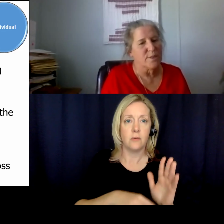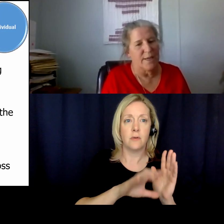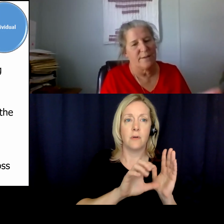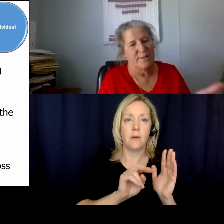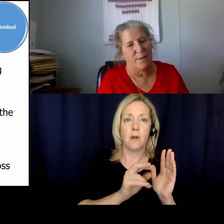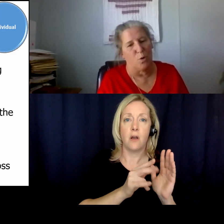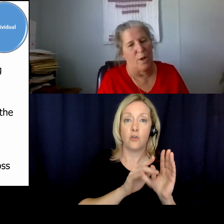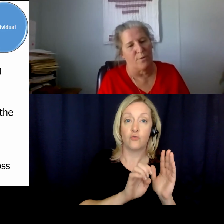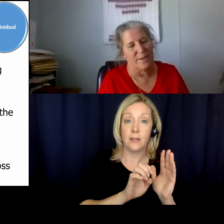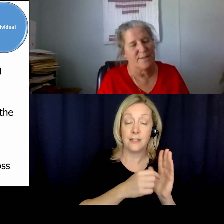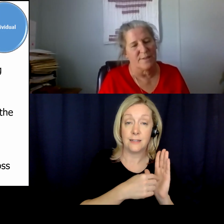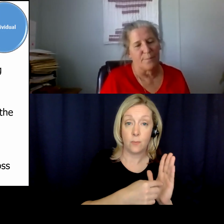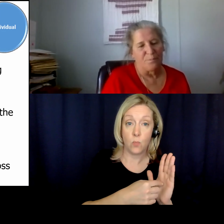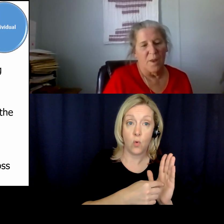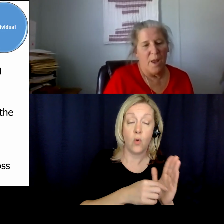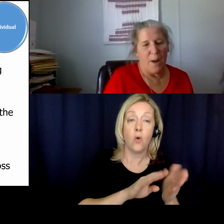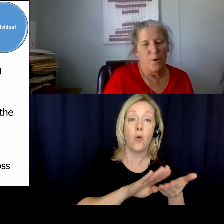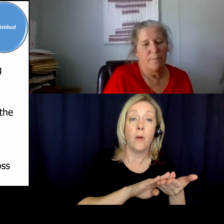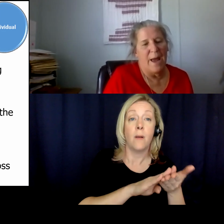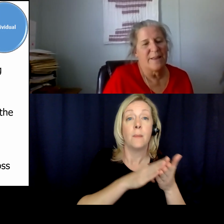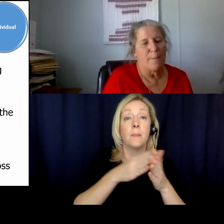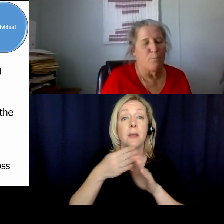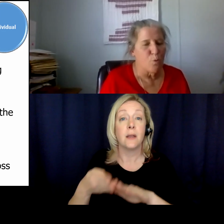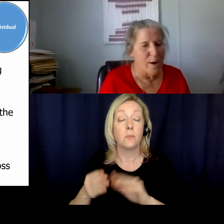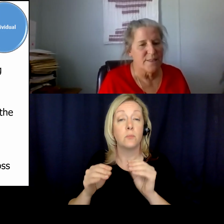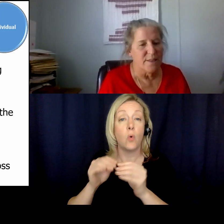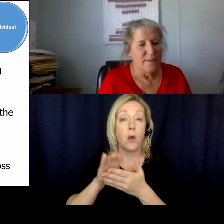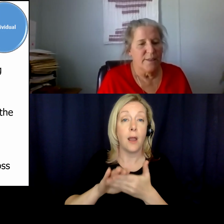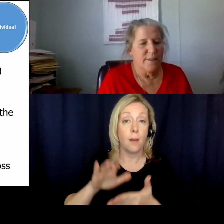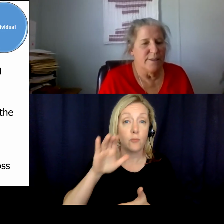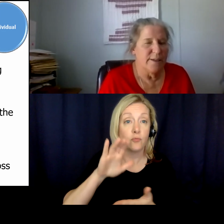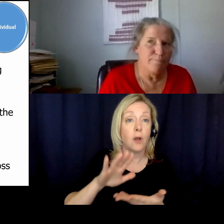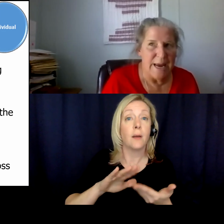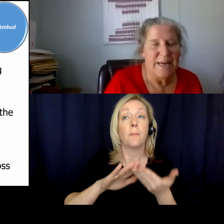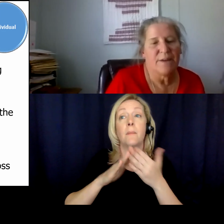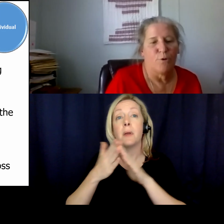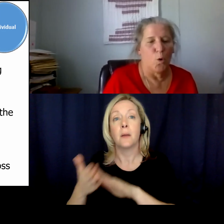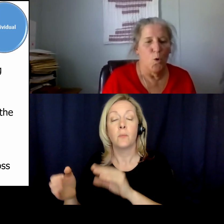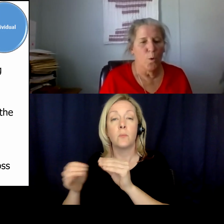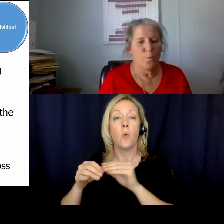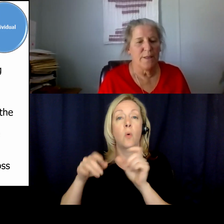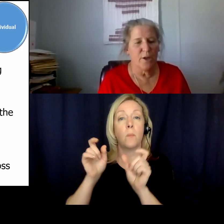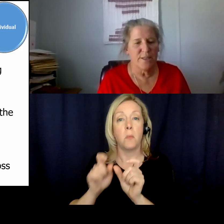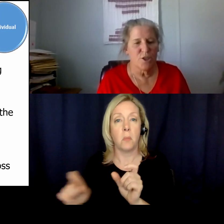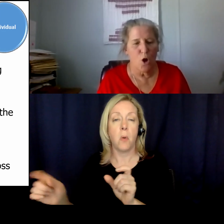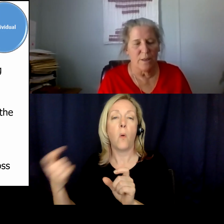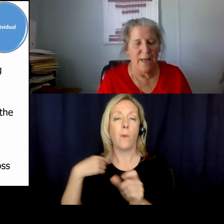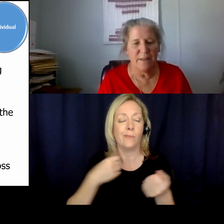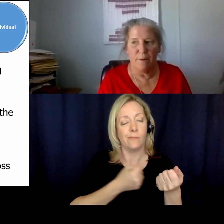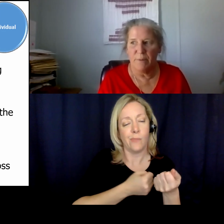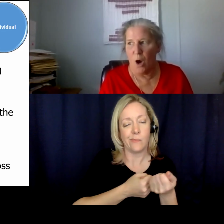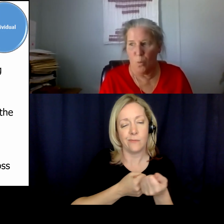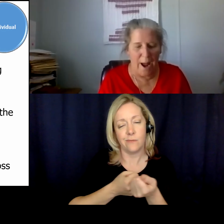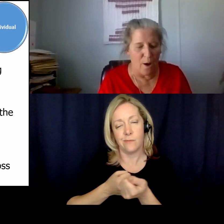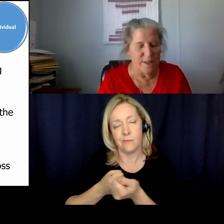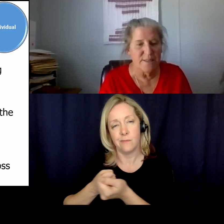multi-symbol utterances. And we're going to make that print meaningful. We're really going to start letting